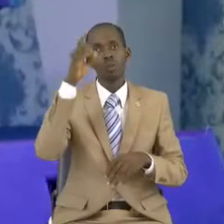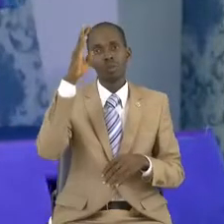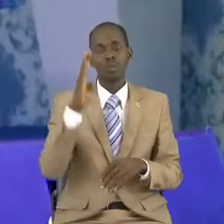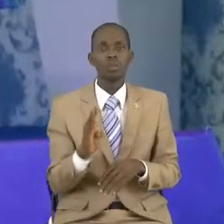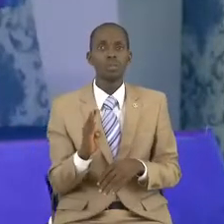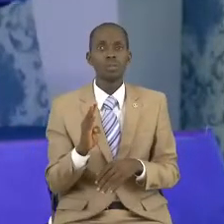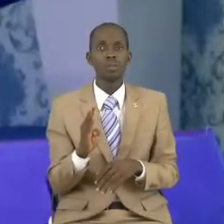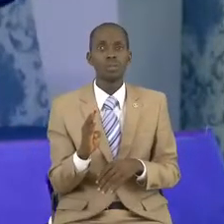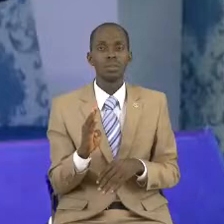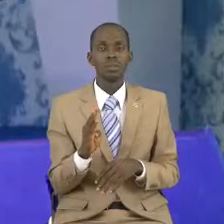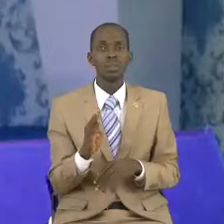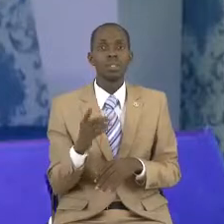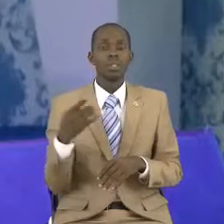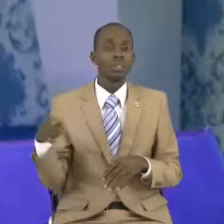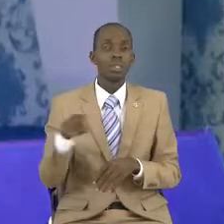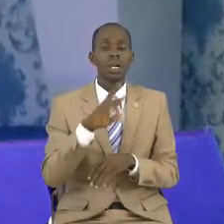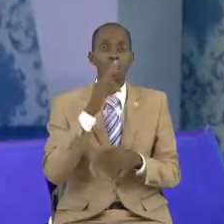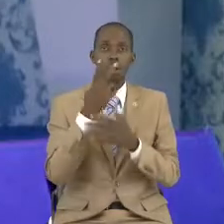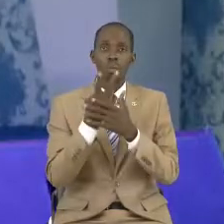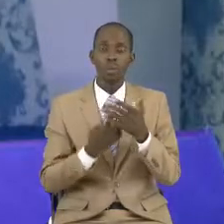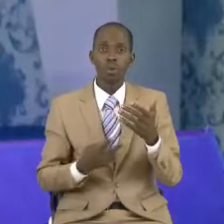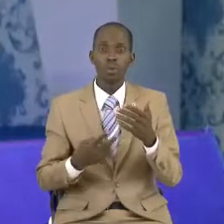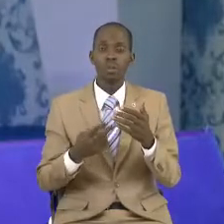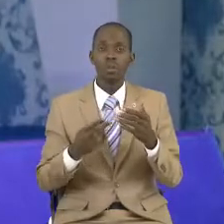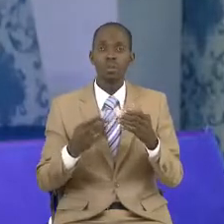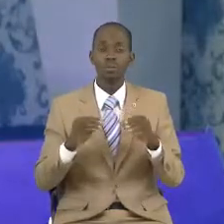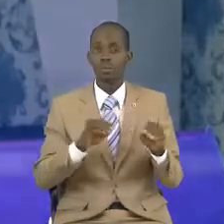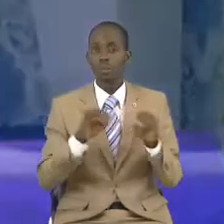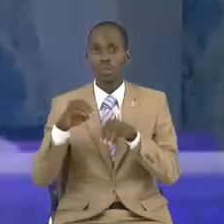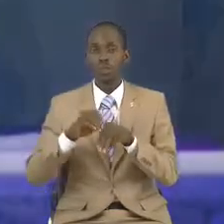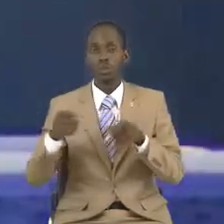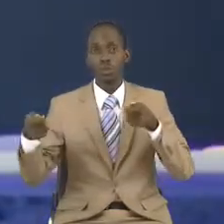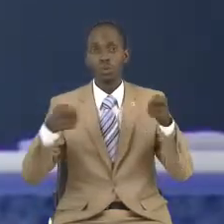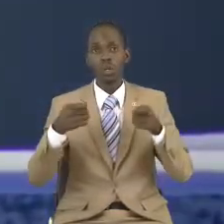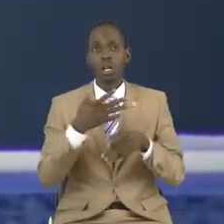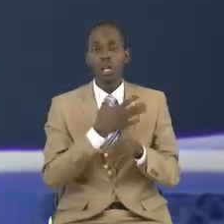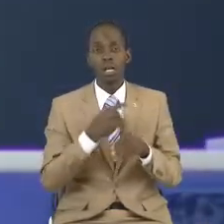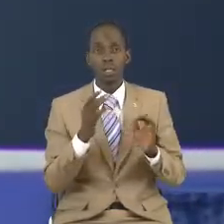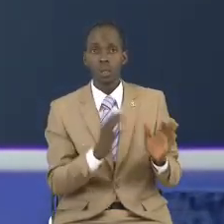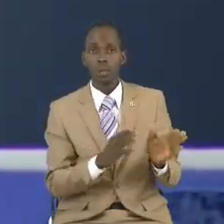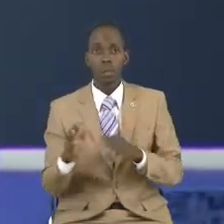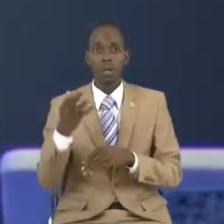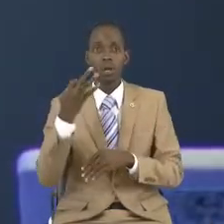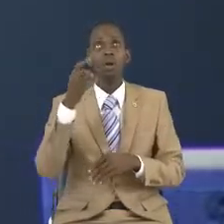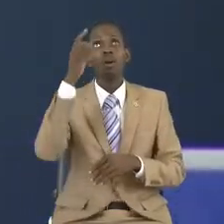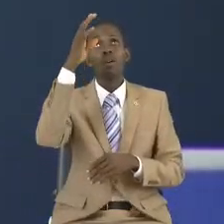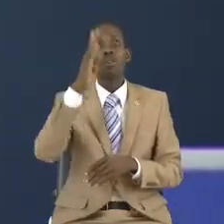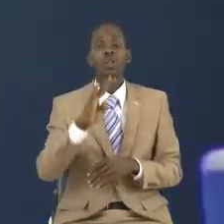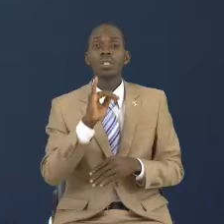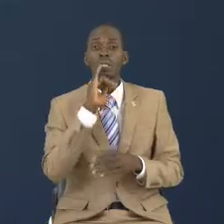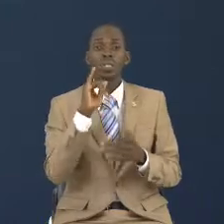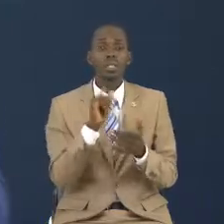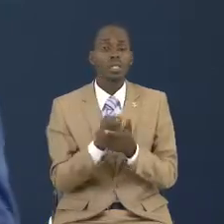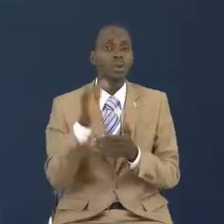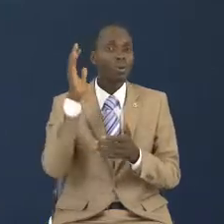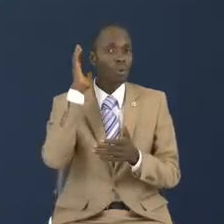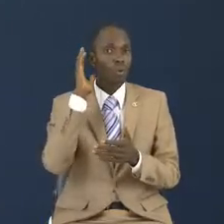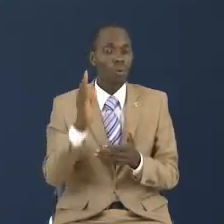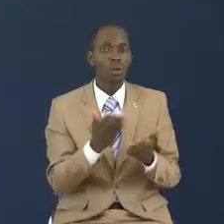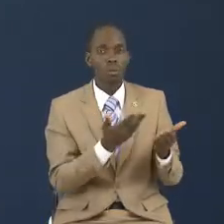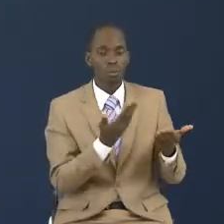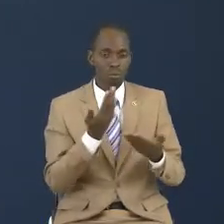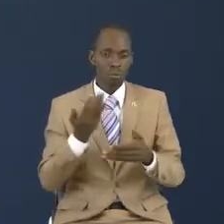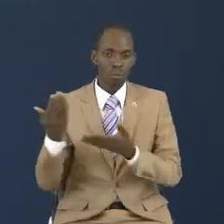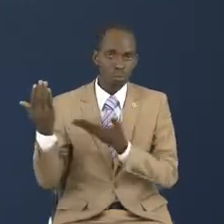both in dominion and the plan of god is that they will bring off of springs like